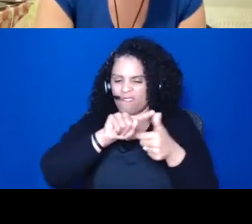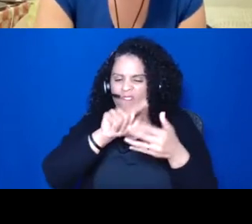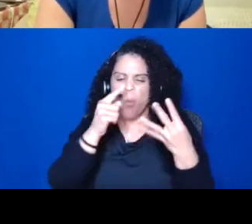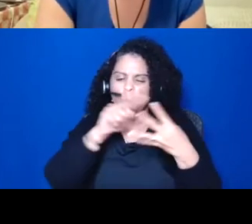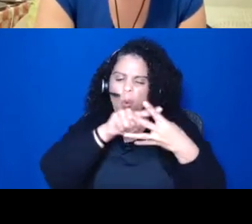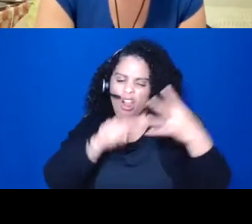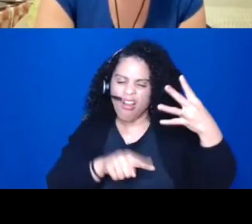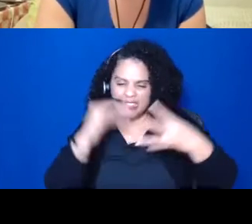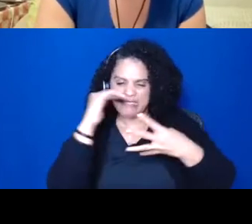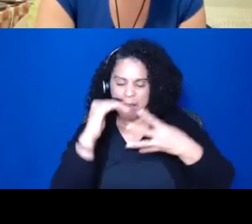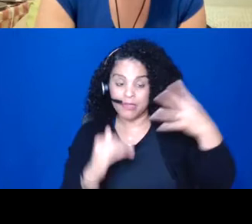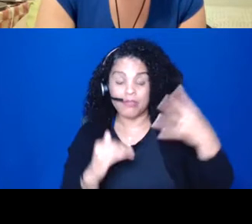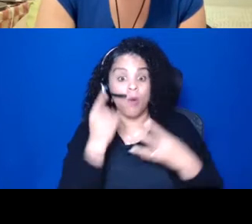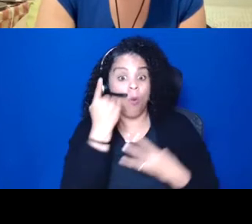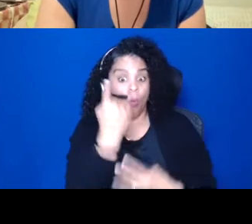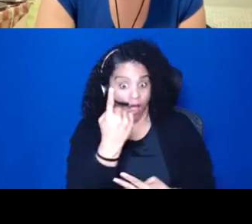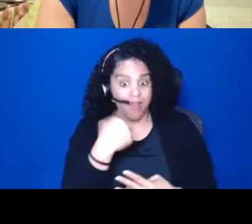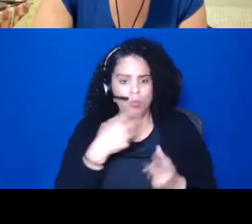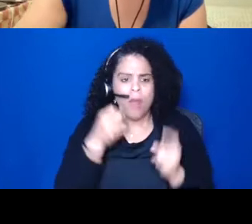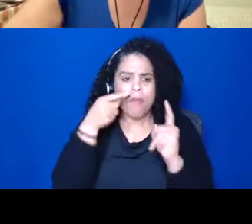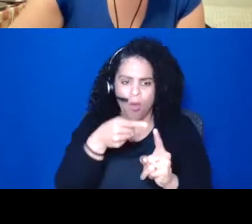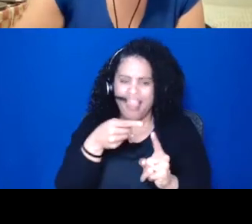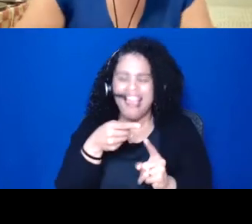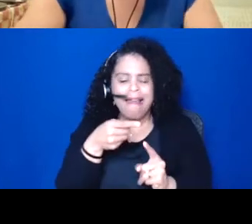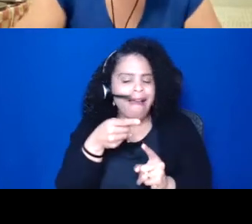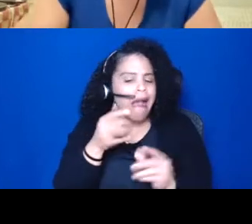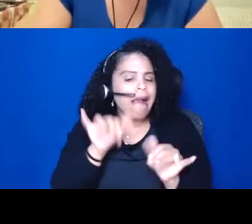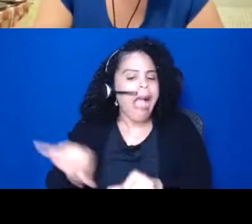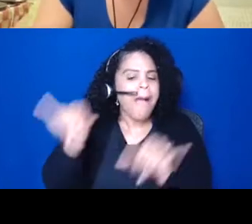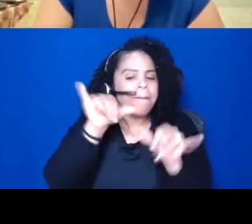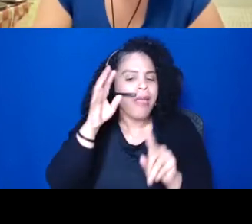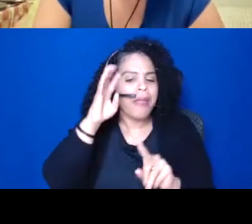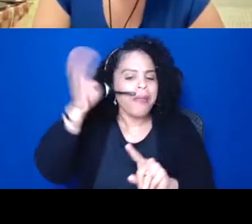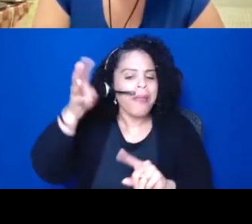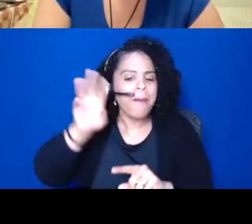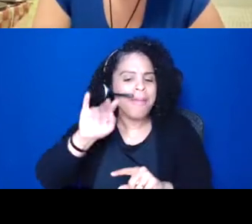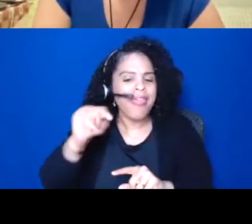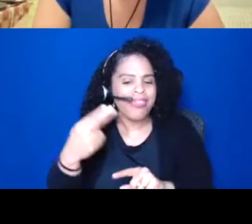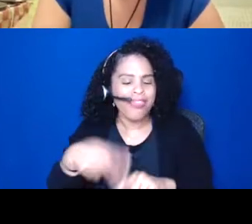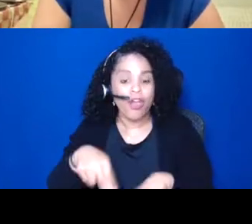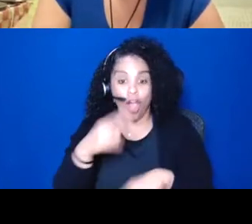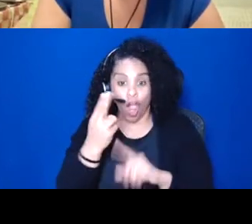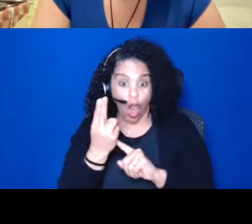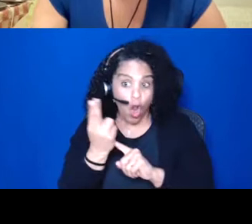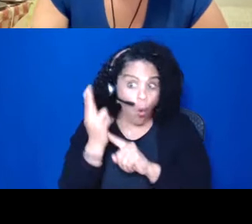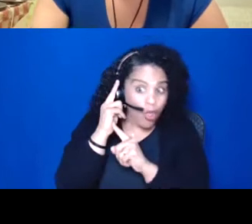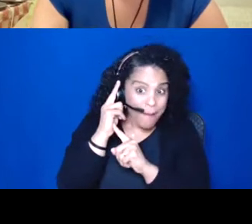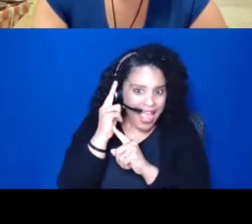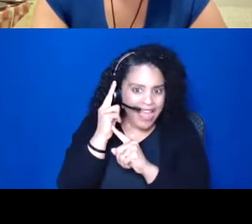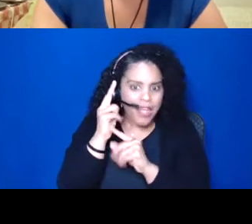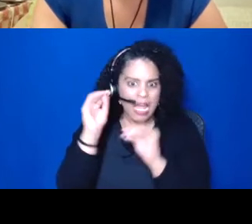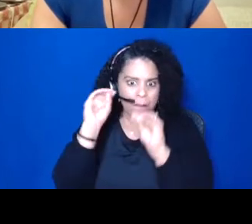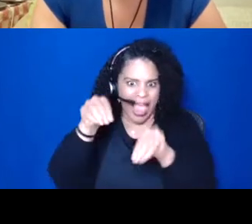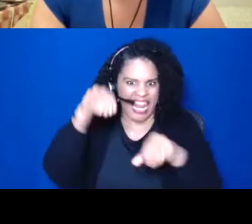I want to point out is that it's a common myth that cochlear implants are implanted into the brain. That is